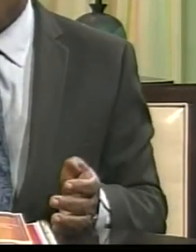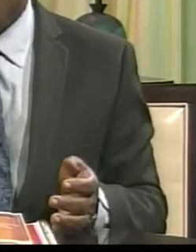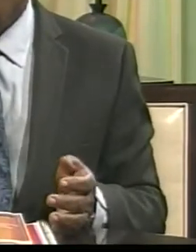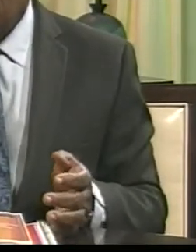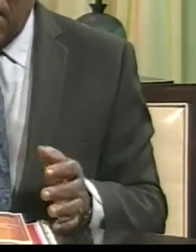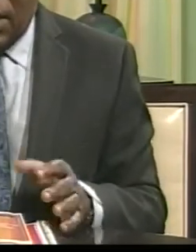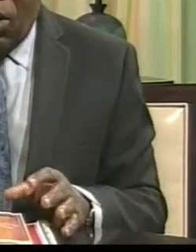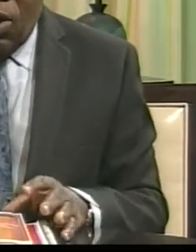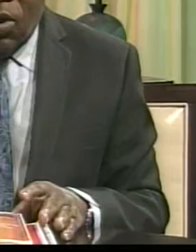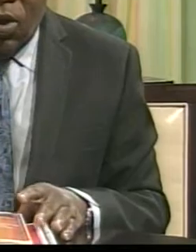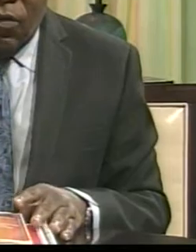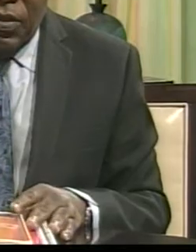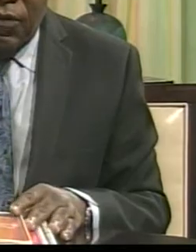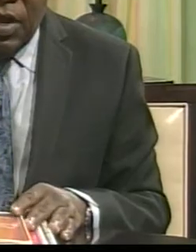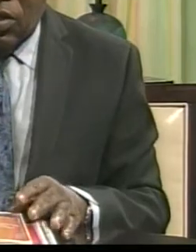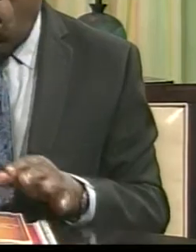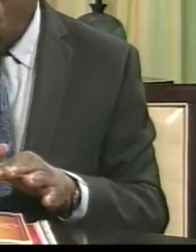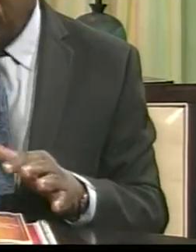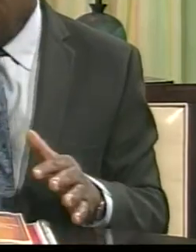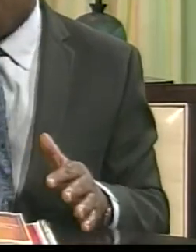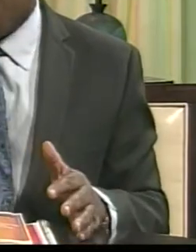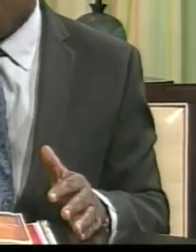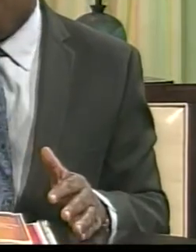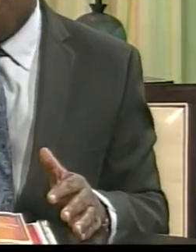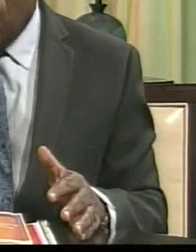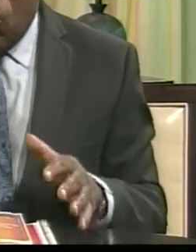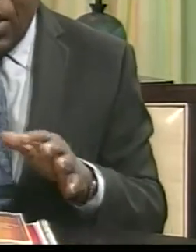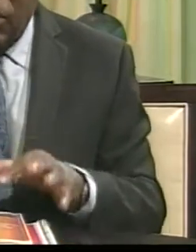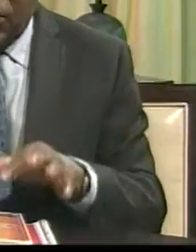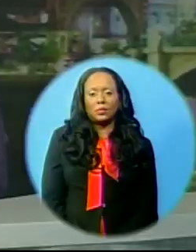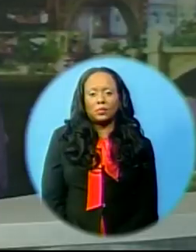CARICOM, in all of the various organs of CARICOM.